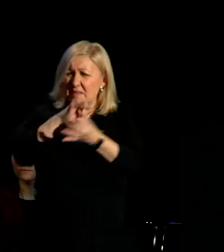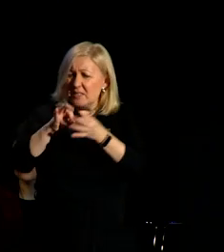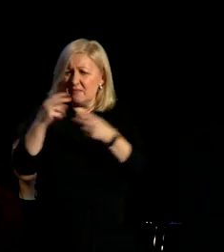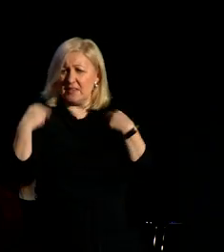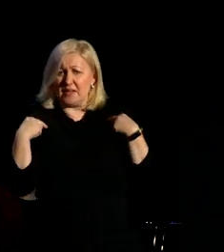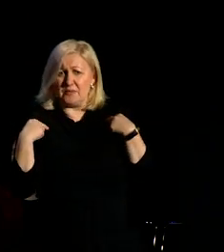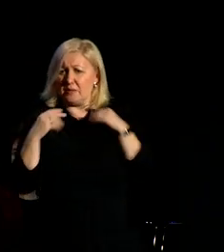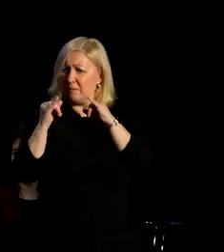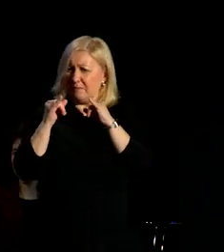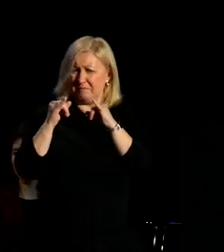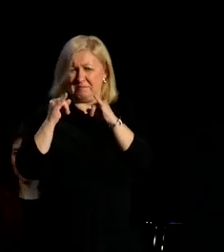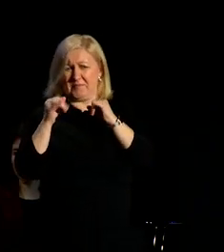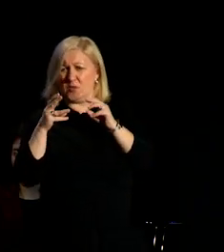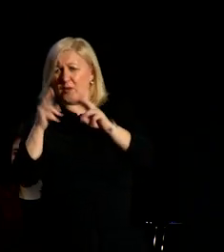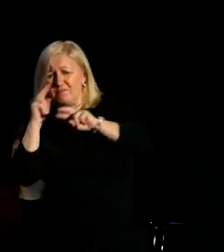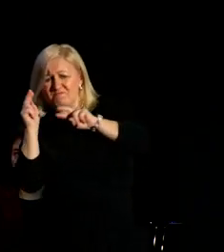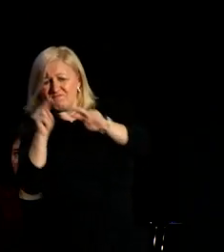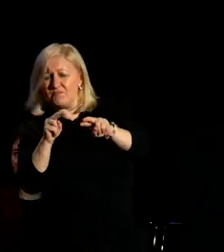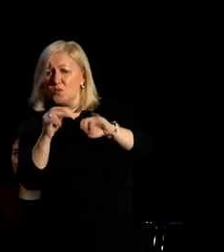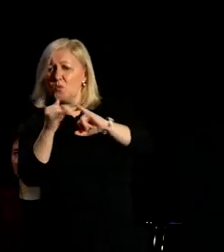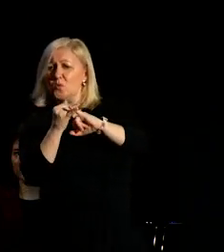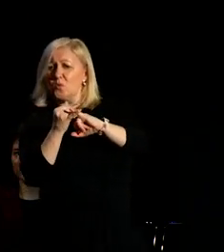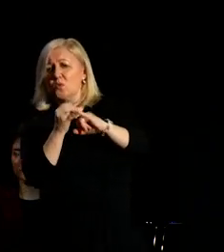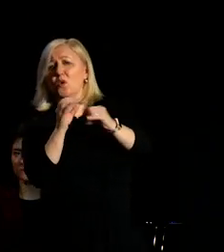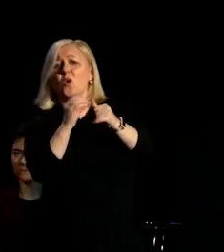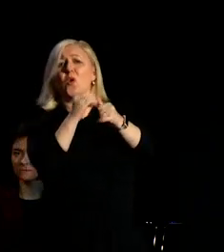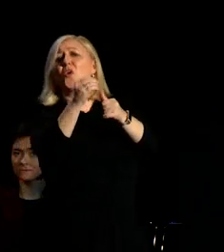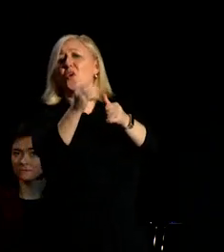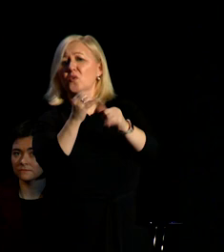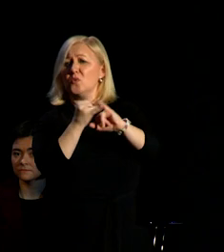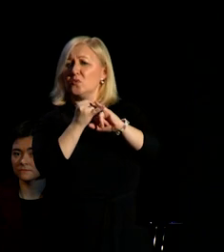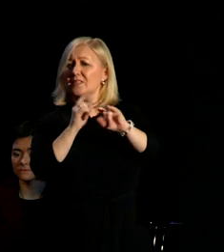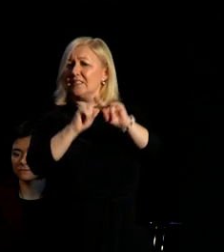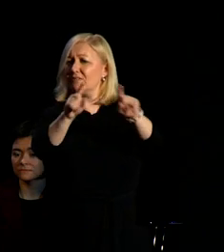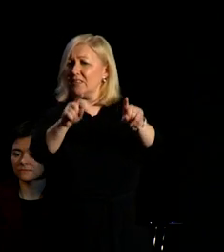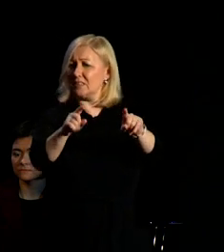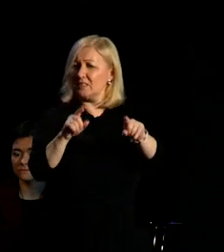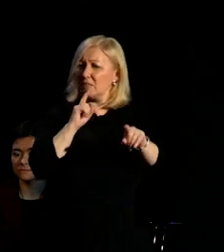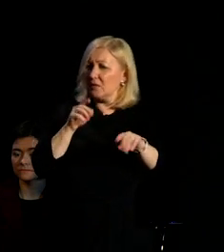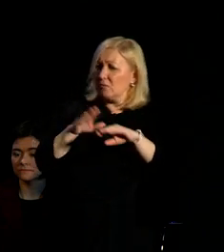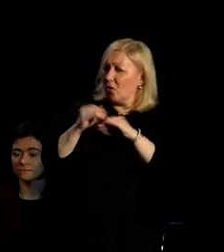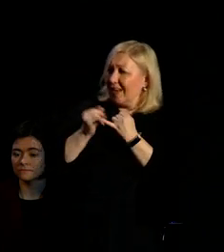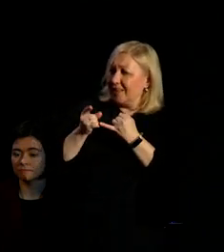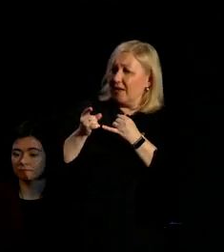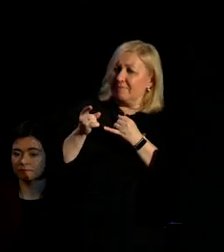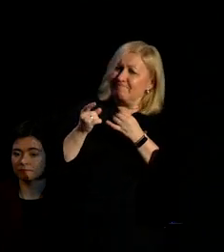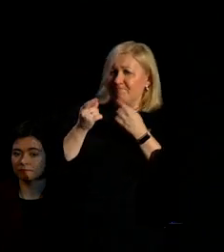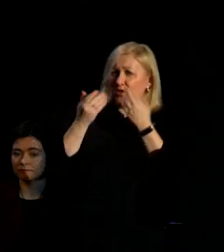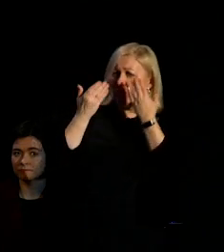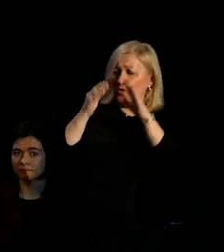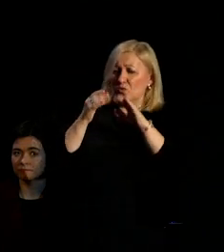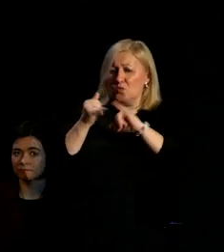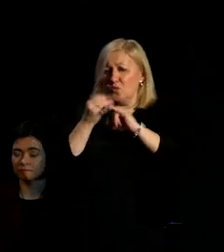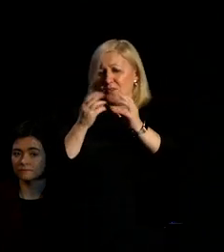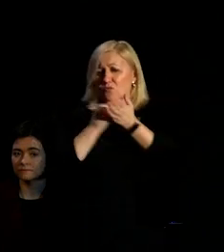frequently informs a populism that invokes fear, exclusion, and rejection of the other.